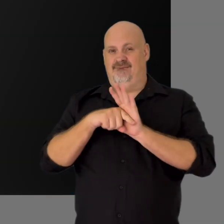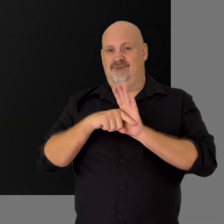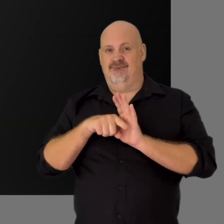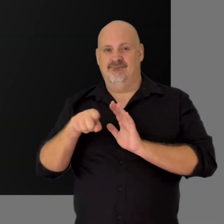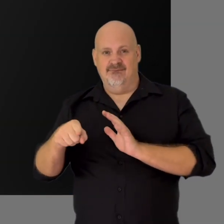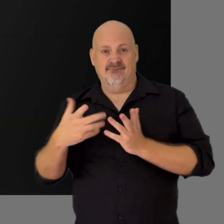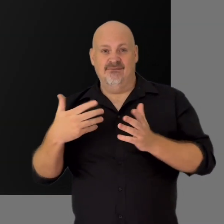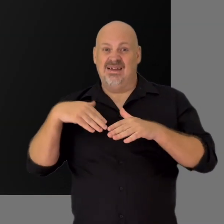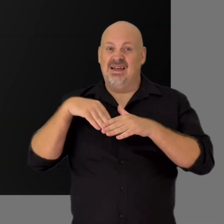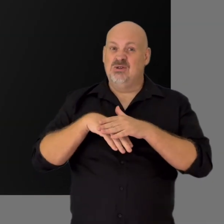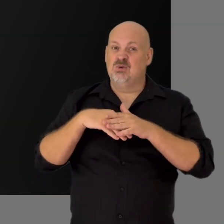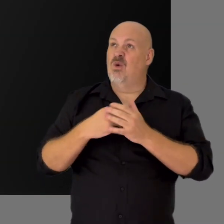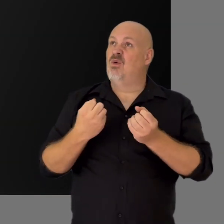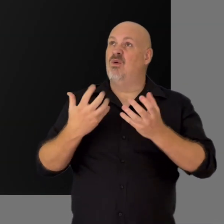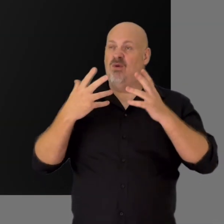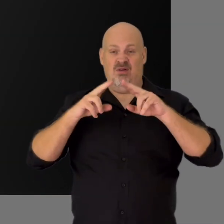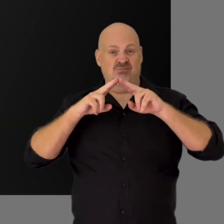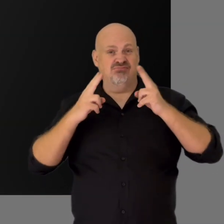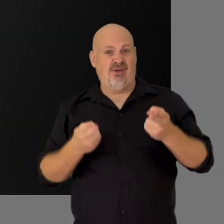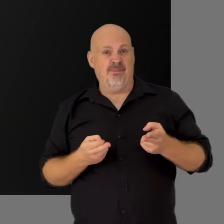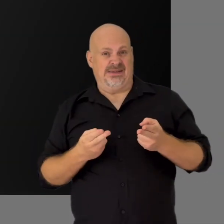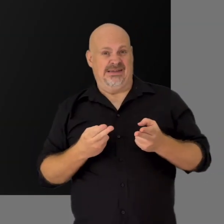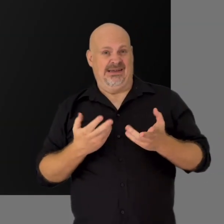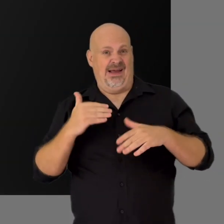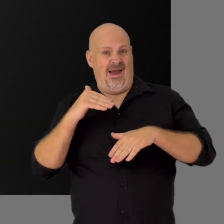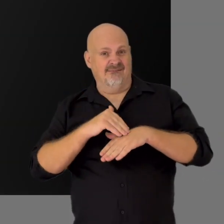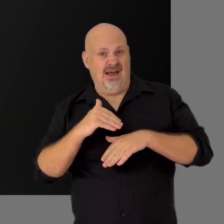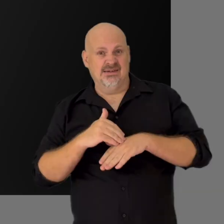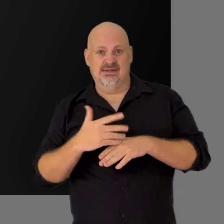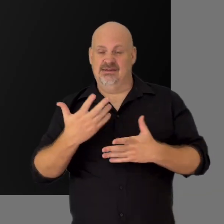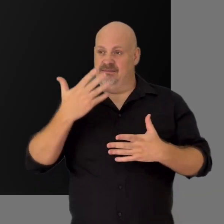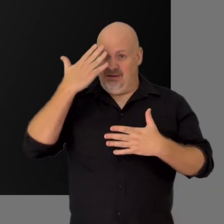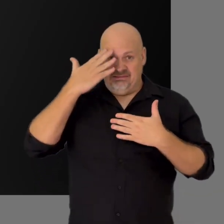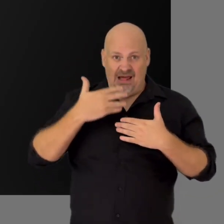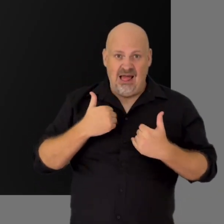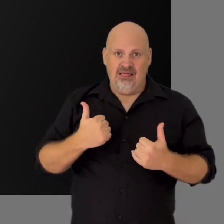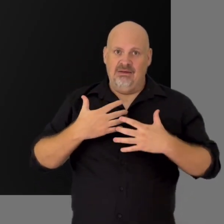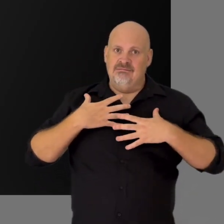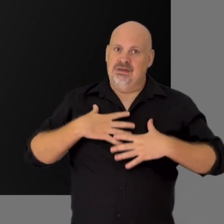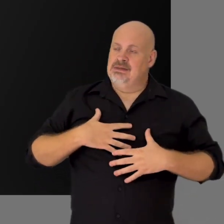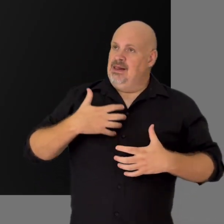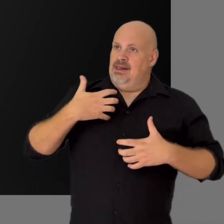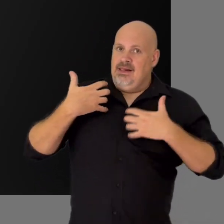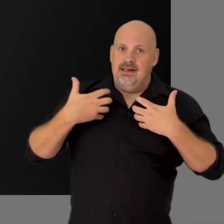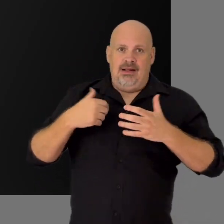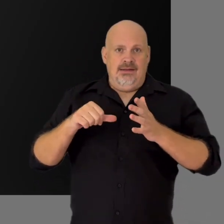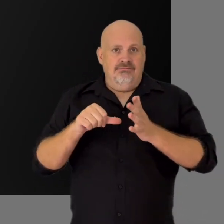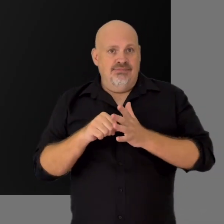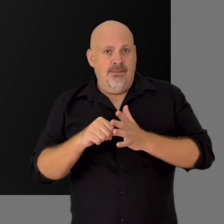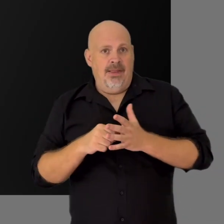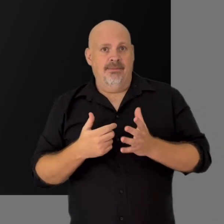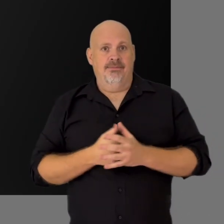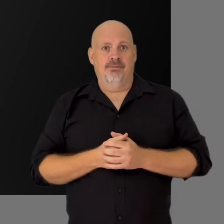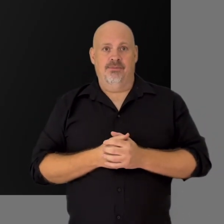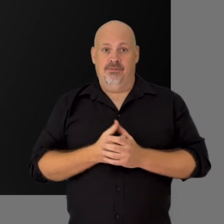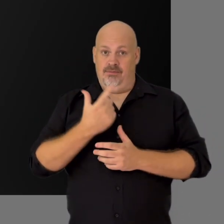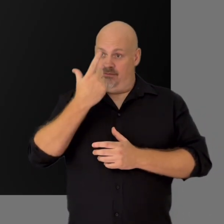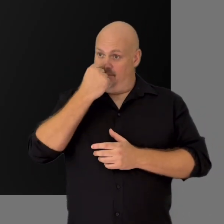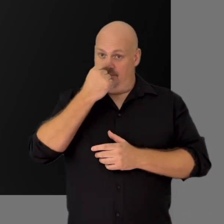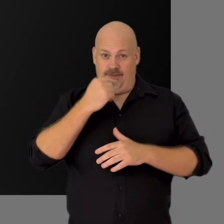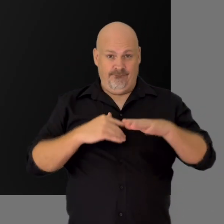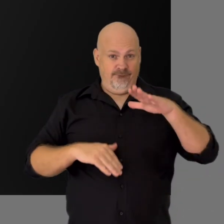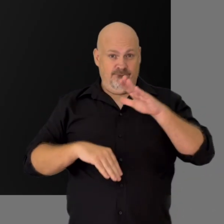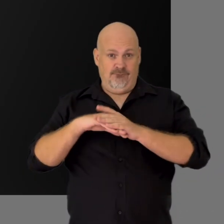severe negative effects on the property itself and its occupants' mental and physical health if not treated. So is it possible